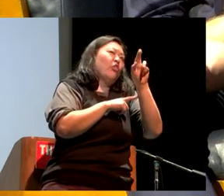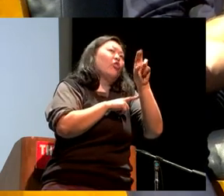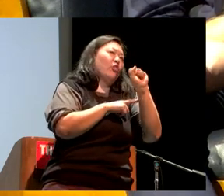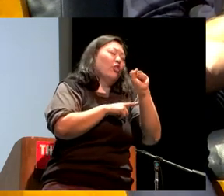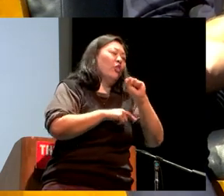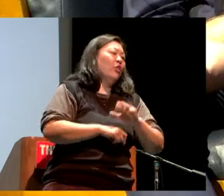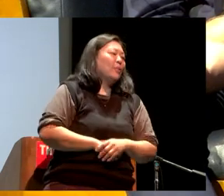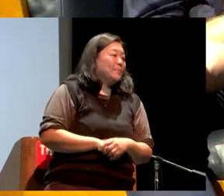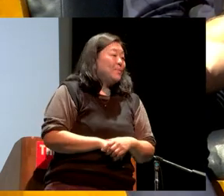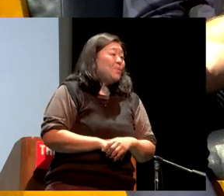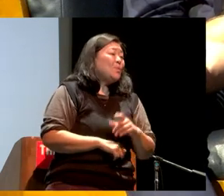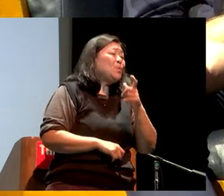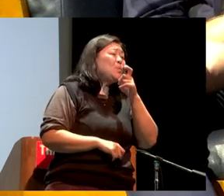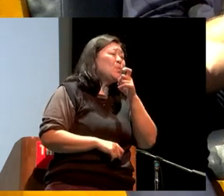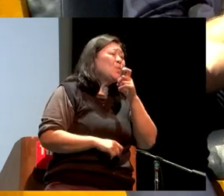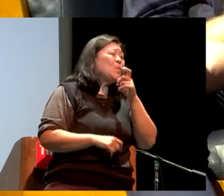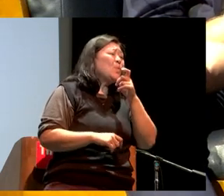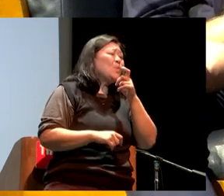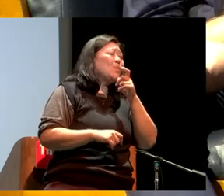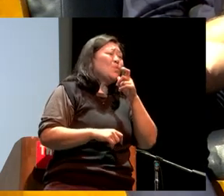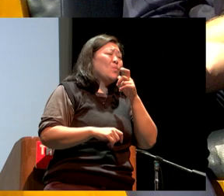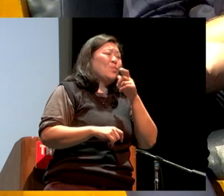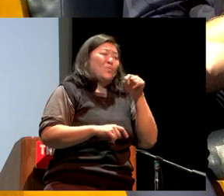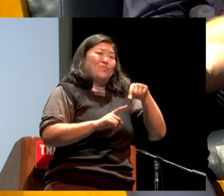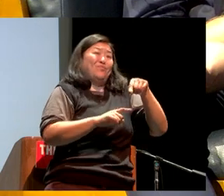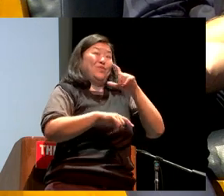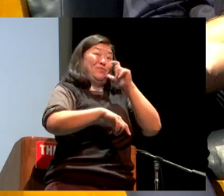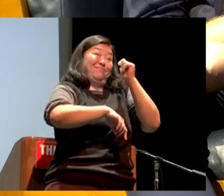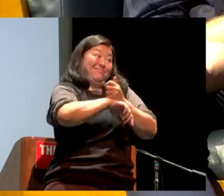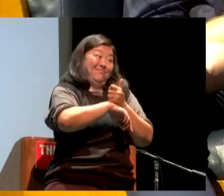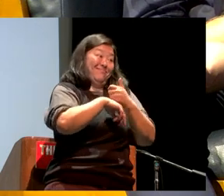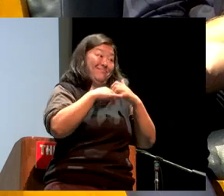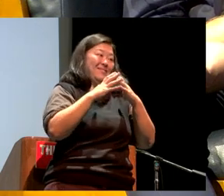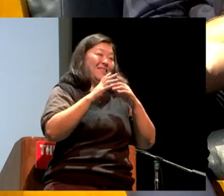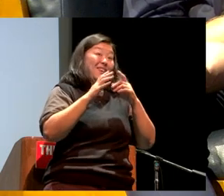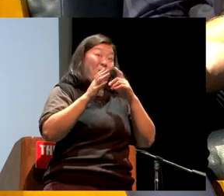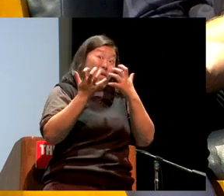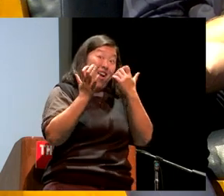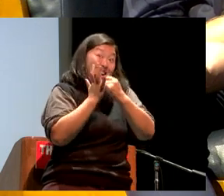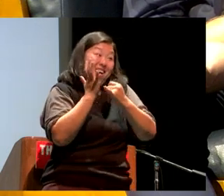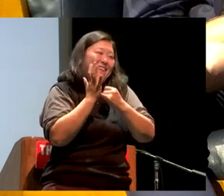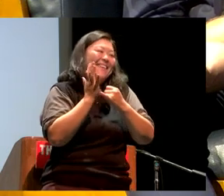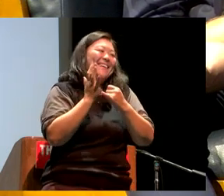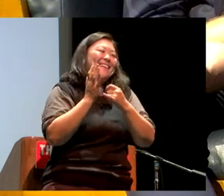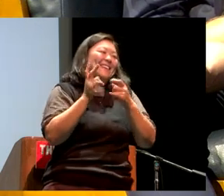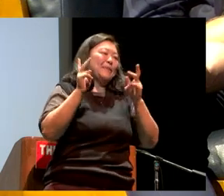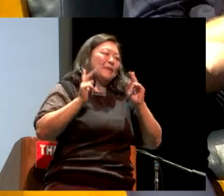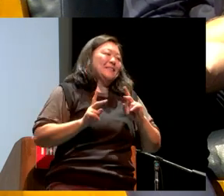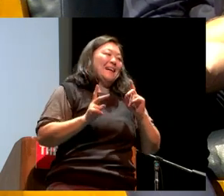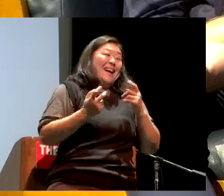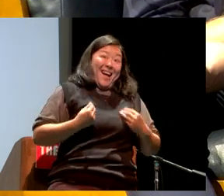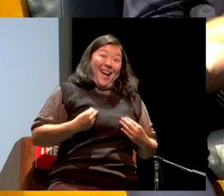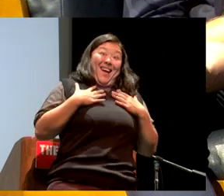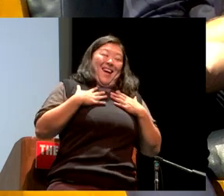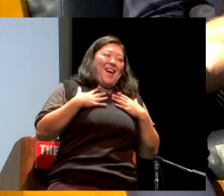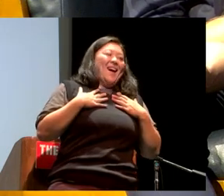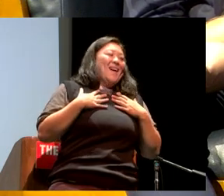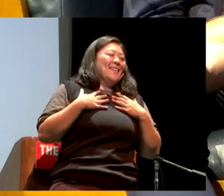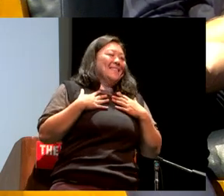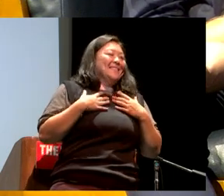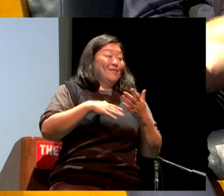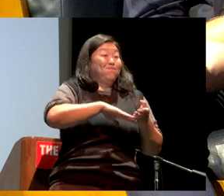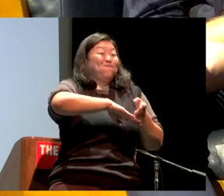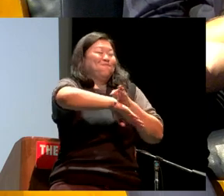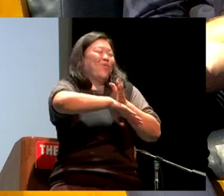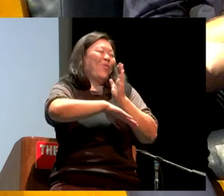make it even, you know, better than us, or inspire them to do better than us. So I think the legacy we will leave, hopefully, is for